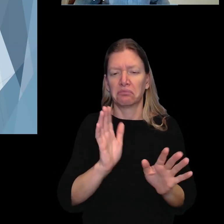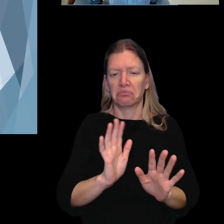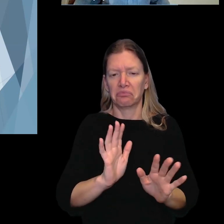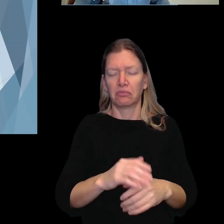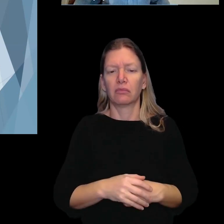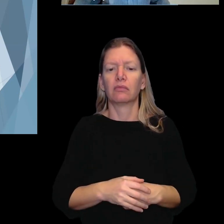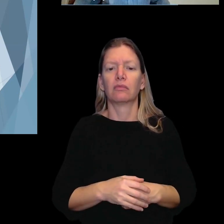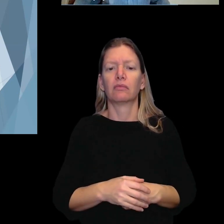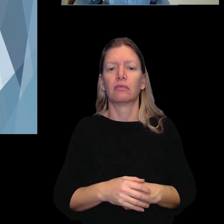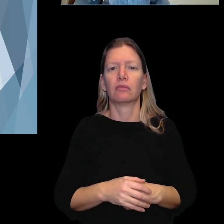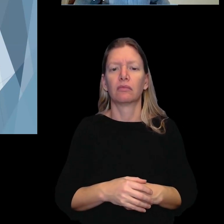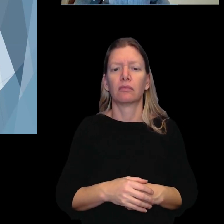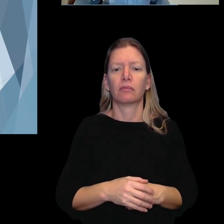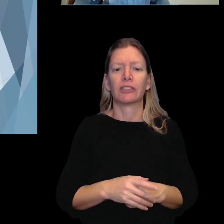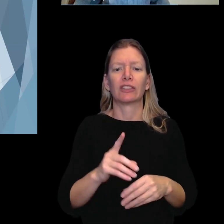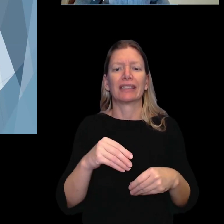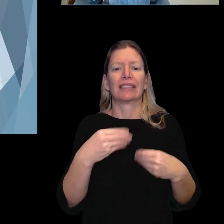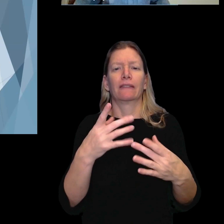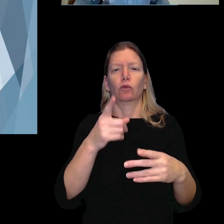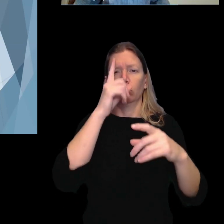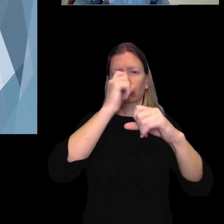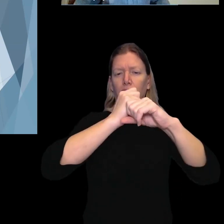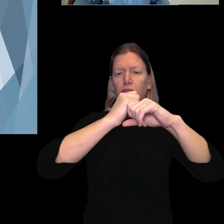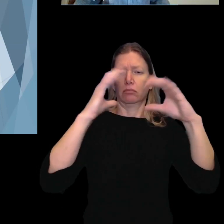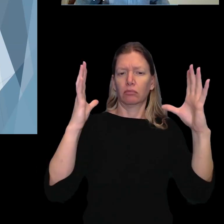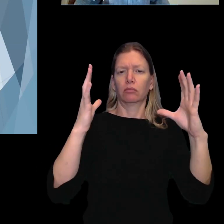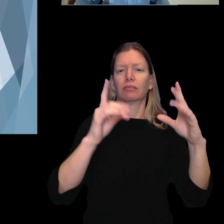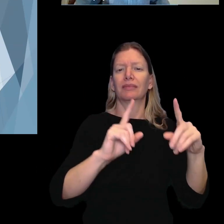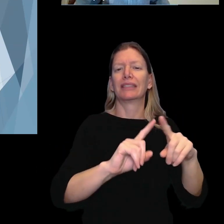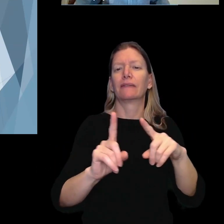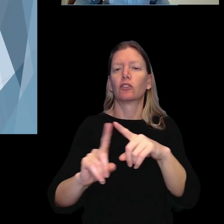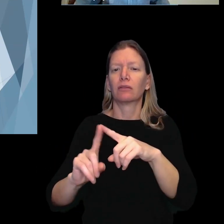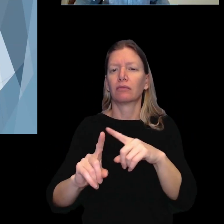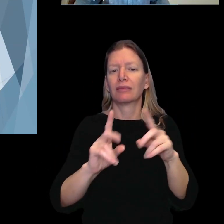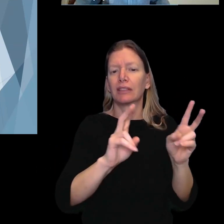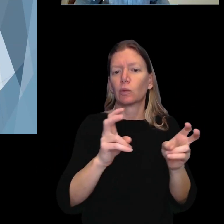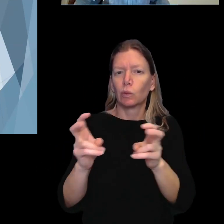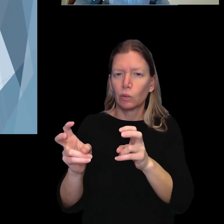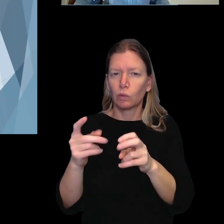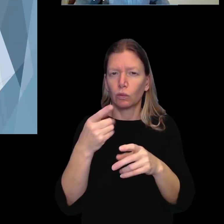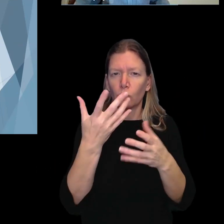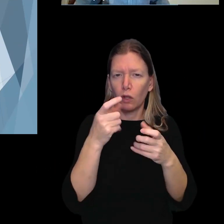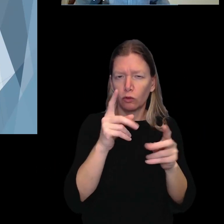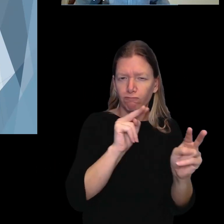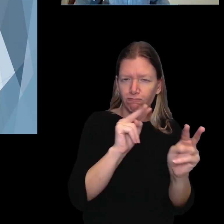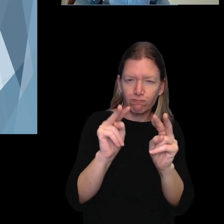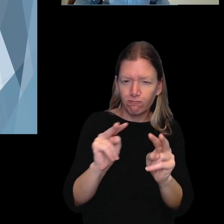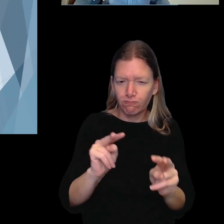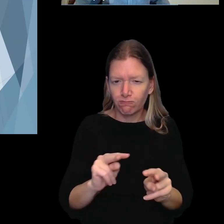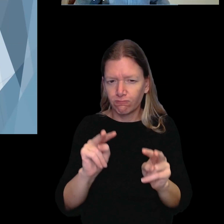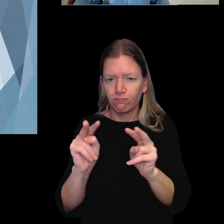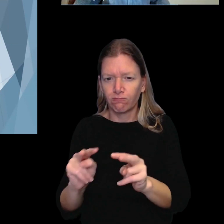hardware that may be available, but this can give you an idea of the types of issues that